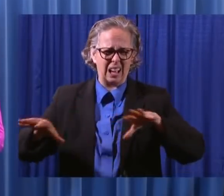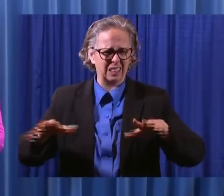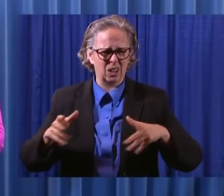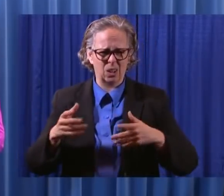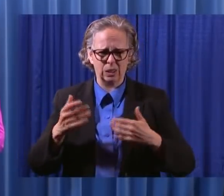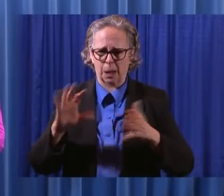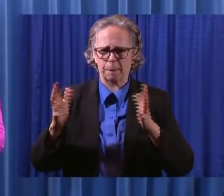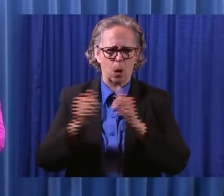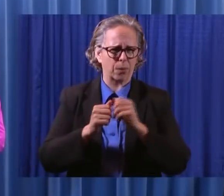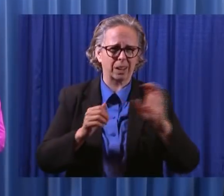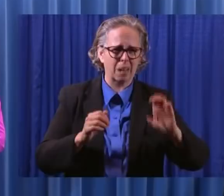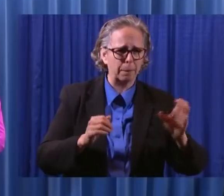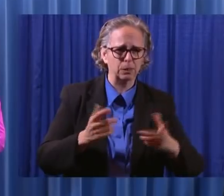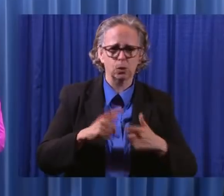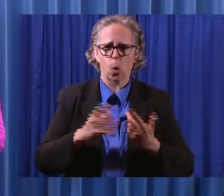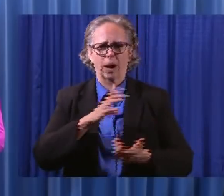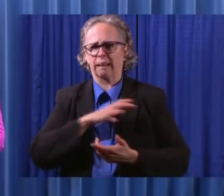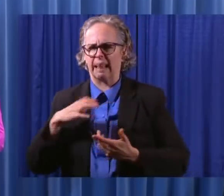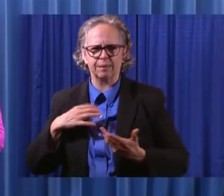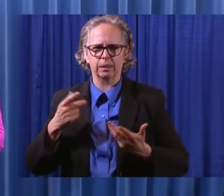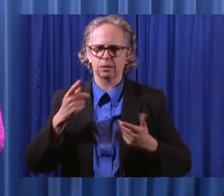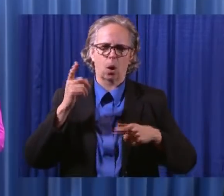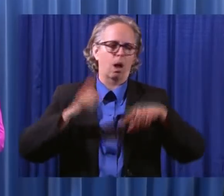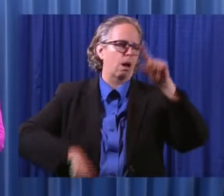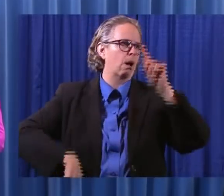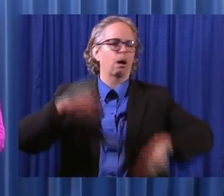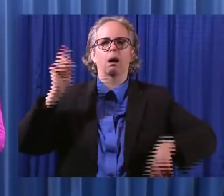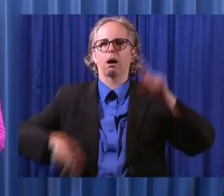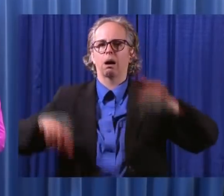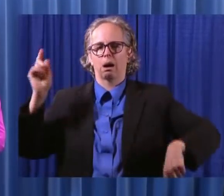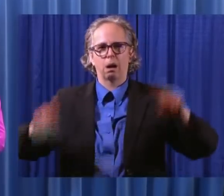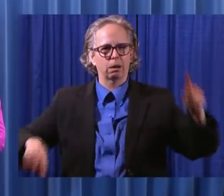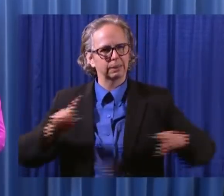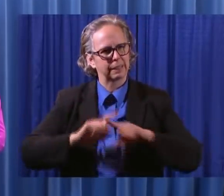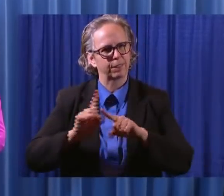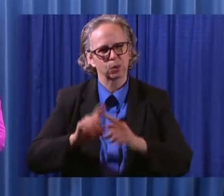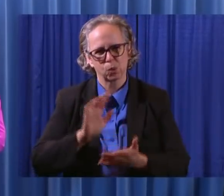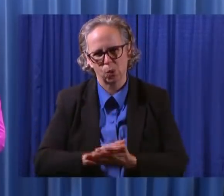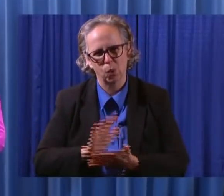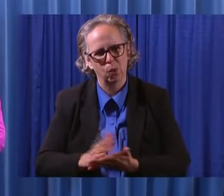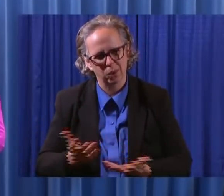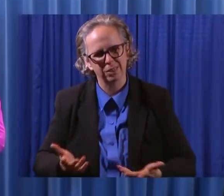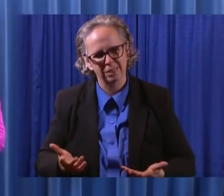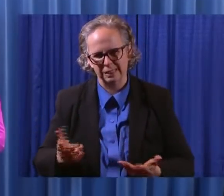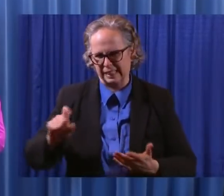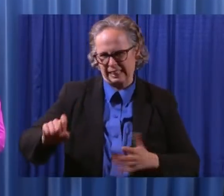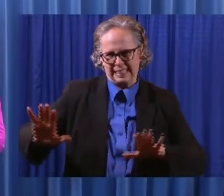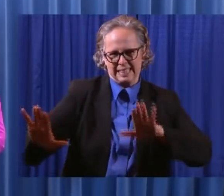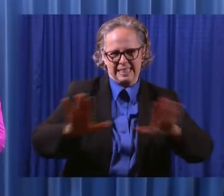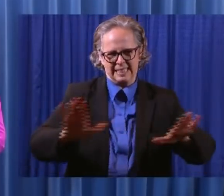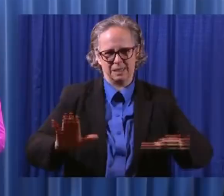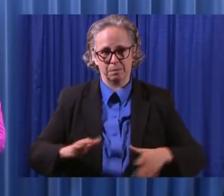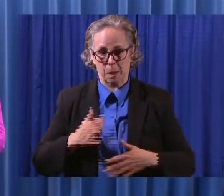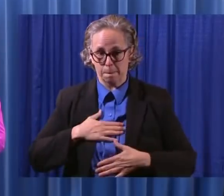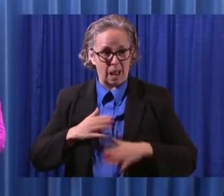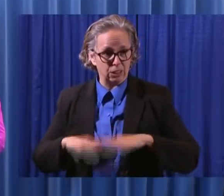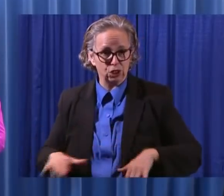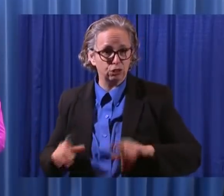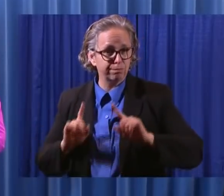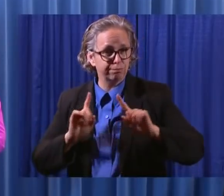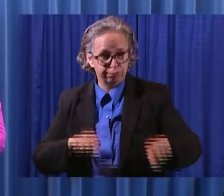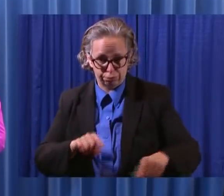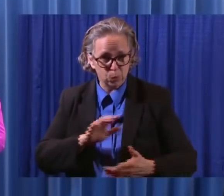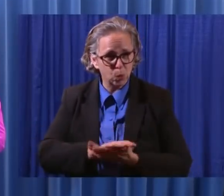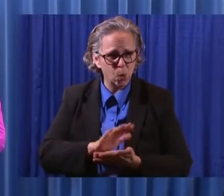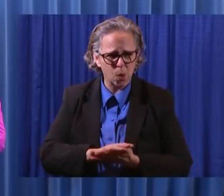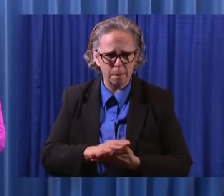our suburbs. So we got all kinds of different schools. School where our kids, some of our kids went to school, where some of our